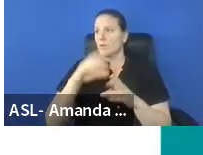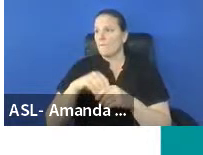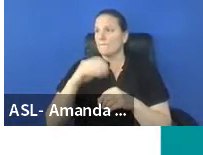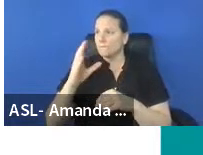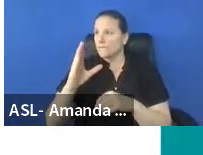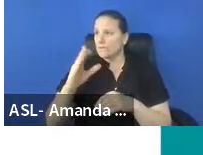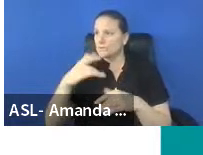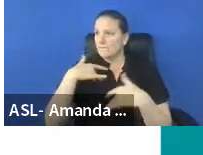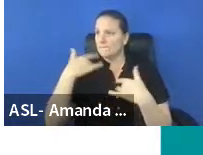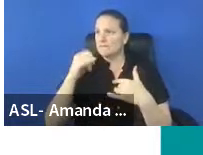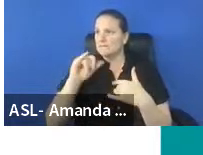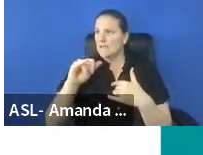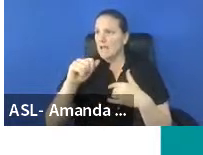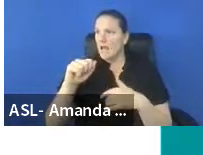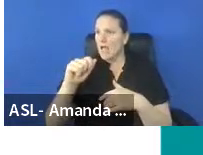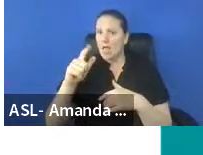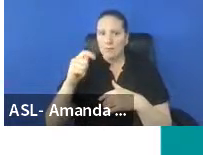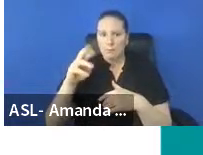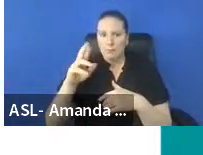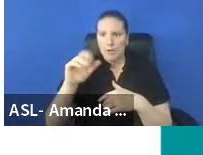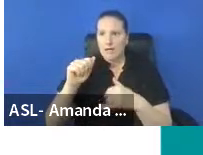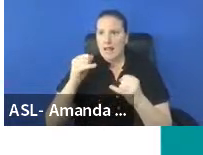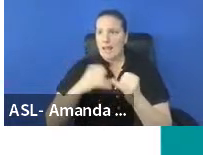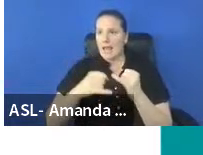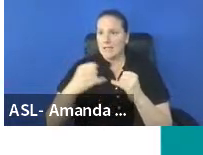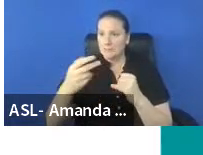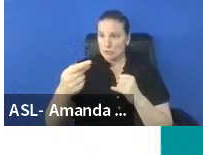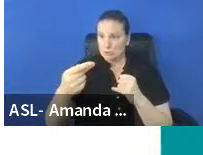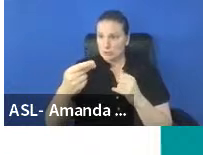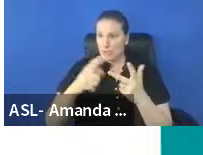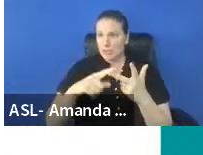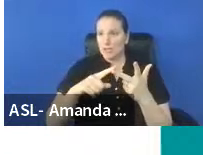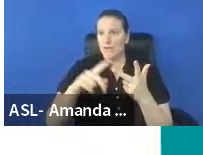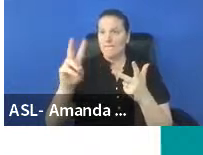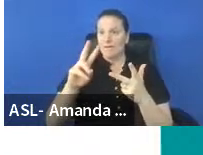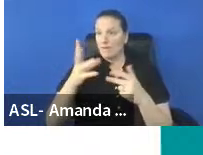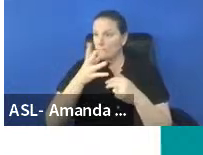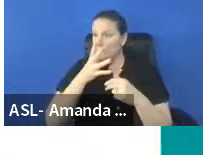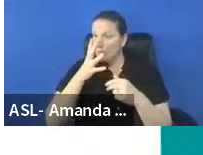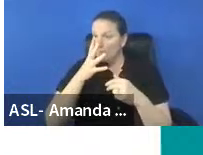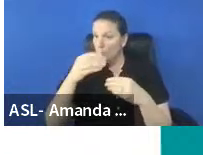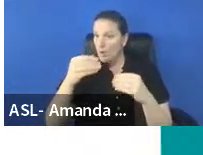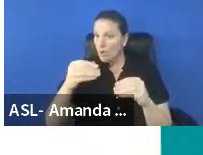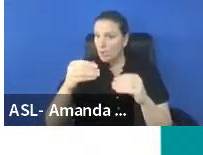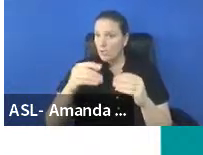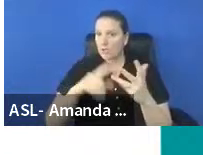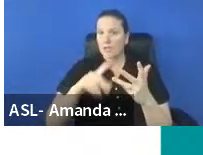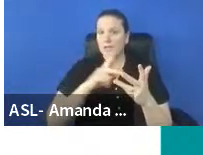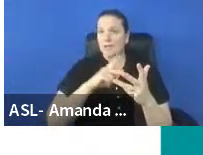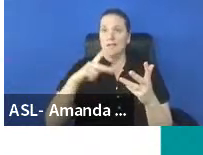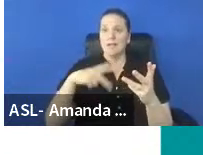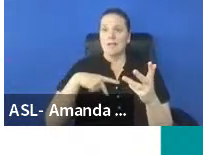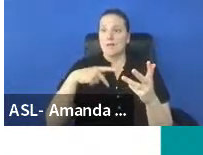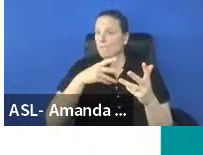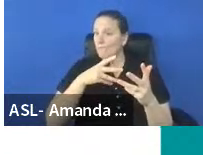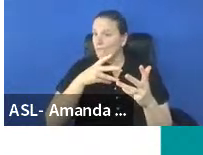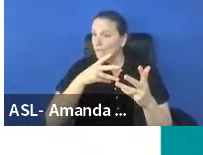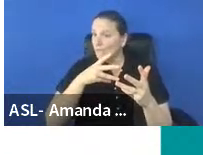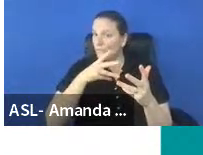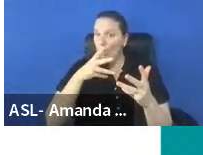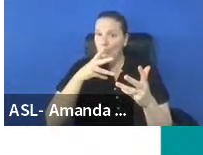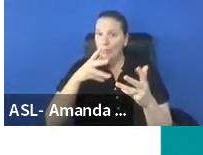such as Alberta last Thursday, Vancouver's Farmers Market, as well as the King Farmers